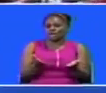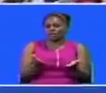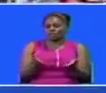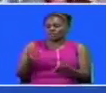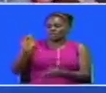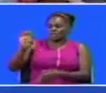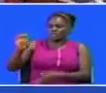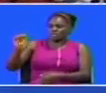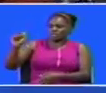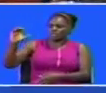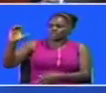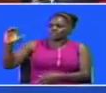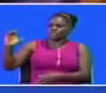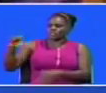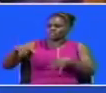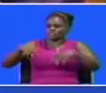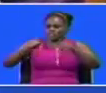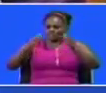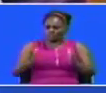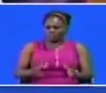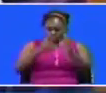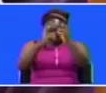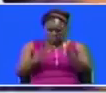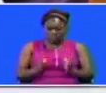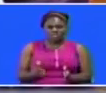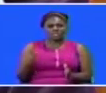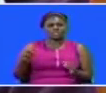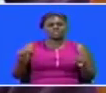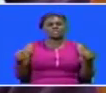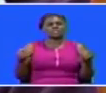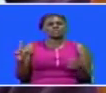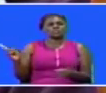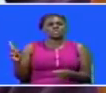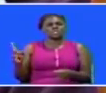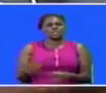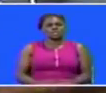Ethics and Anti-Corruption Commission. Timothy Otieno, KTN News.